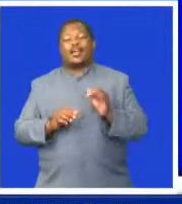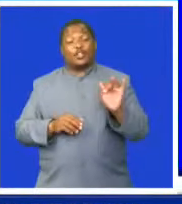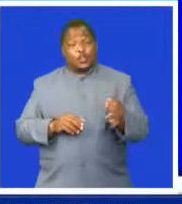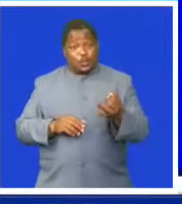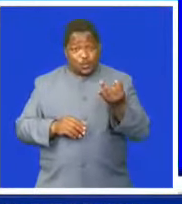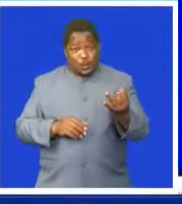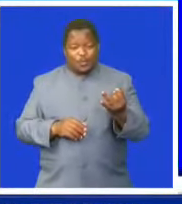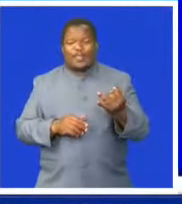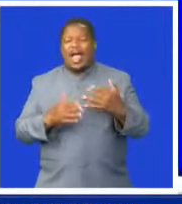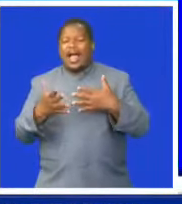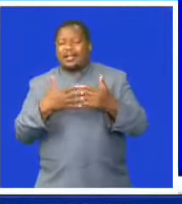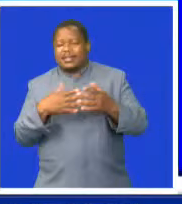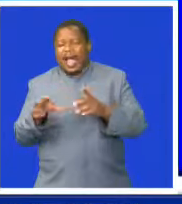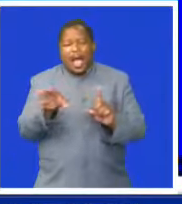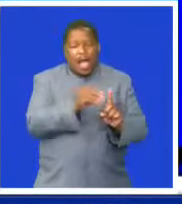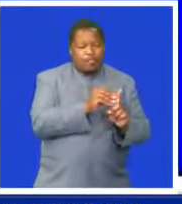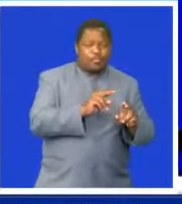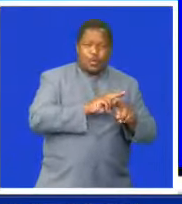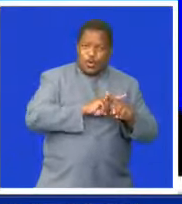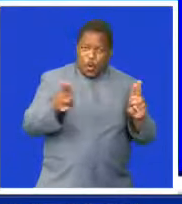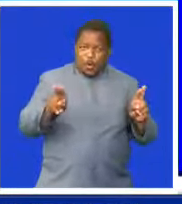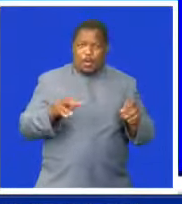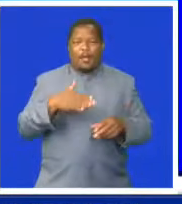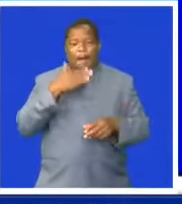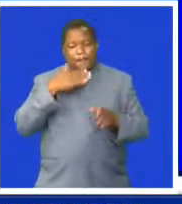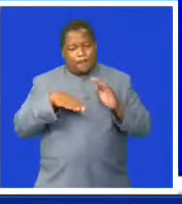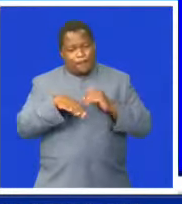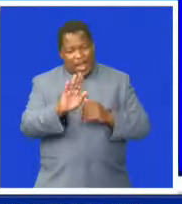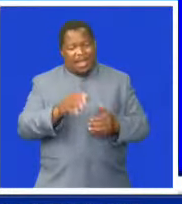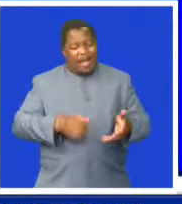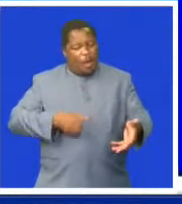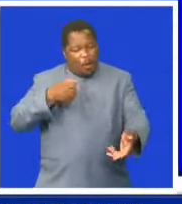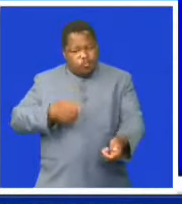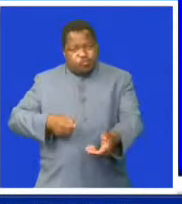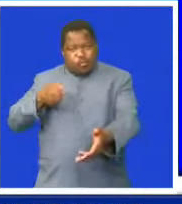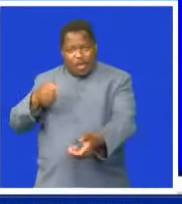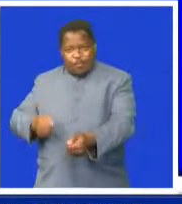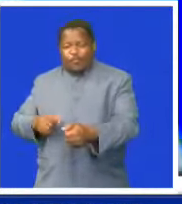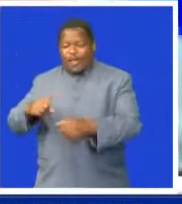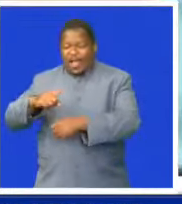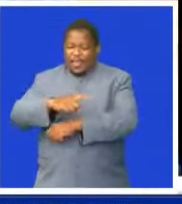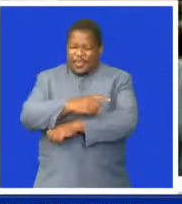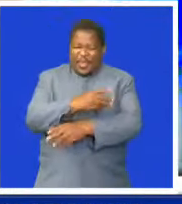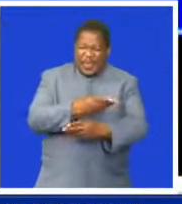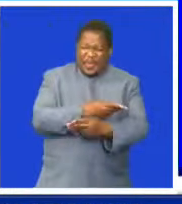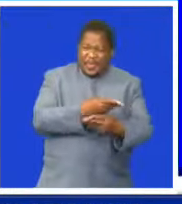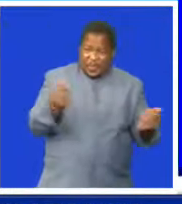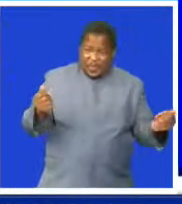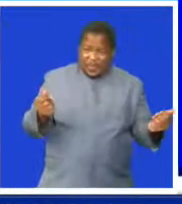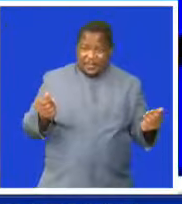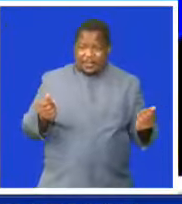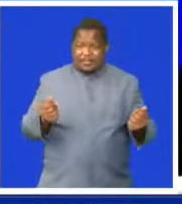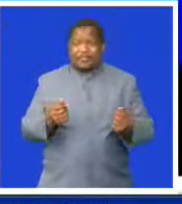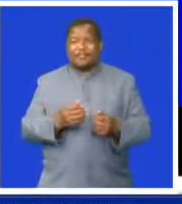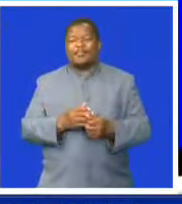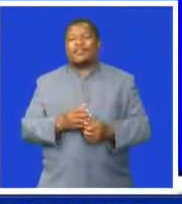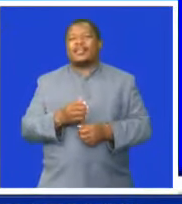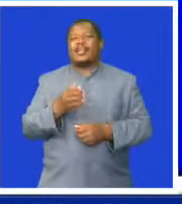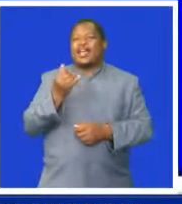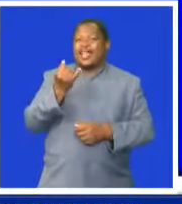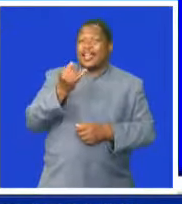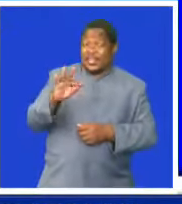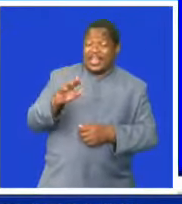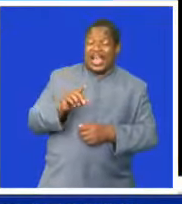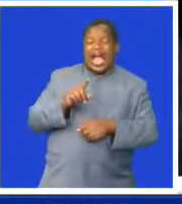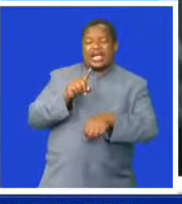eliminate. So that is what we are trying to do. If we see reducers cut, that means employing more